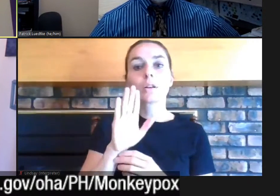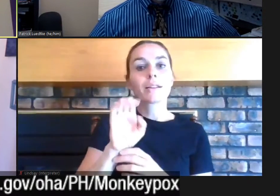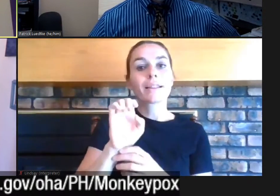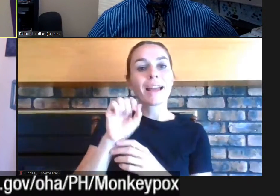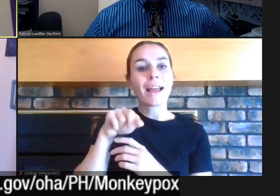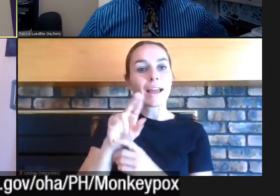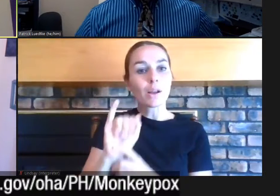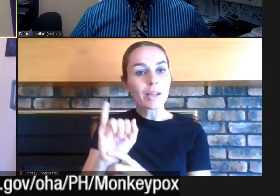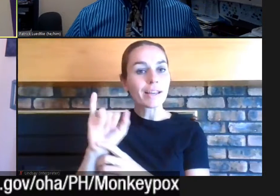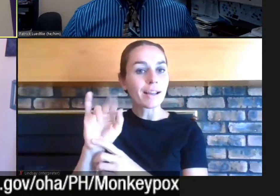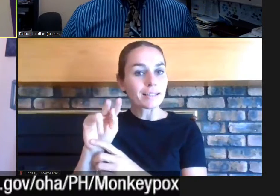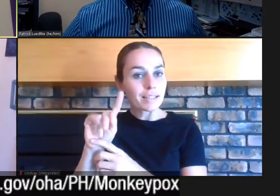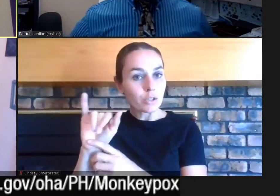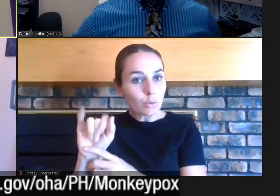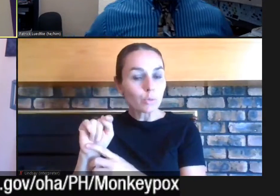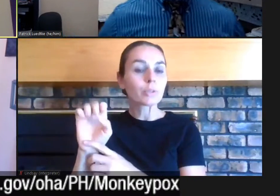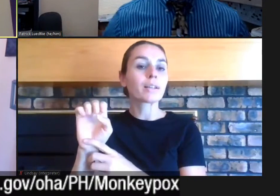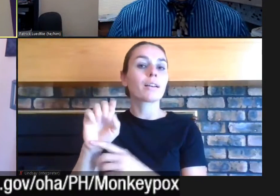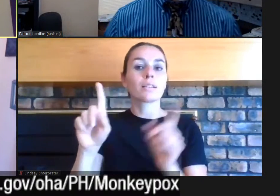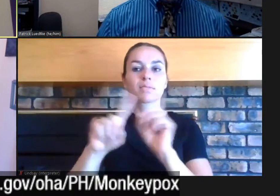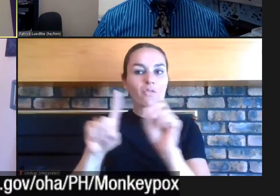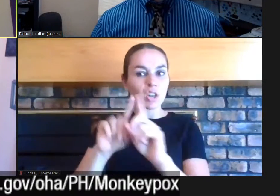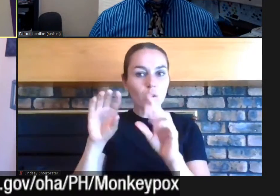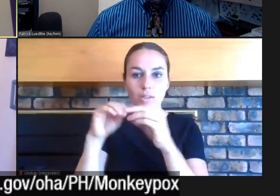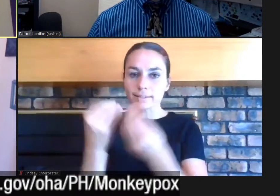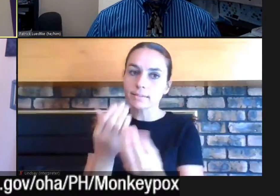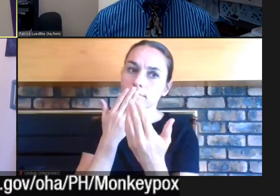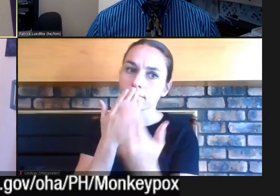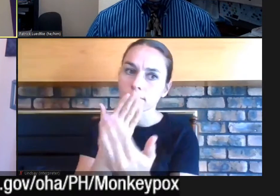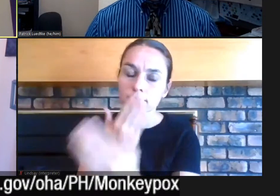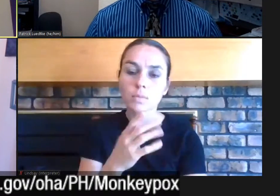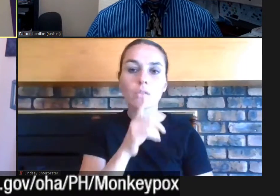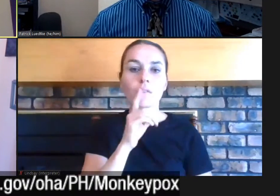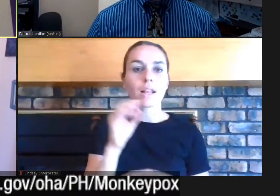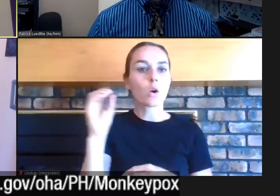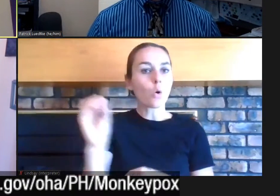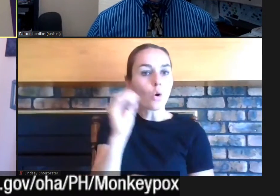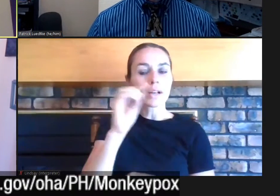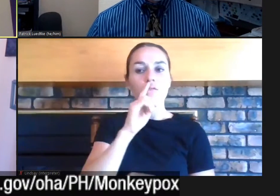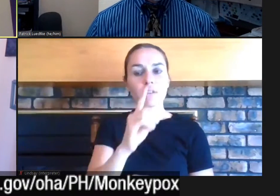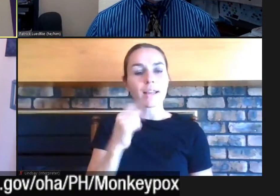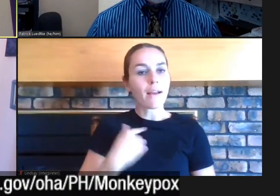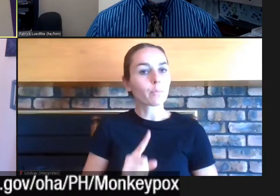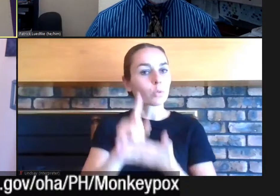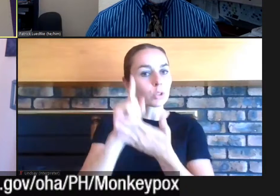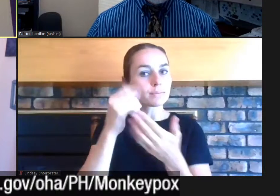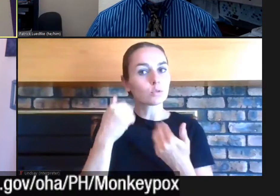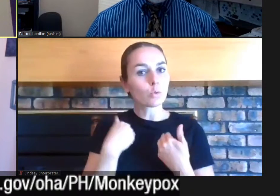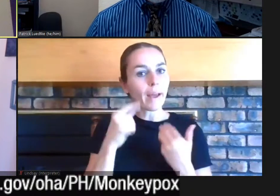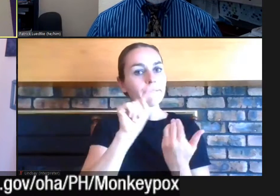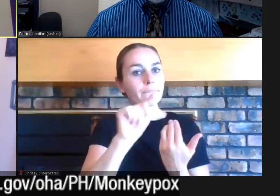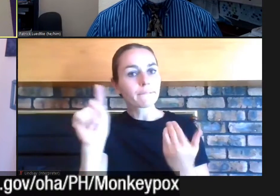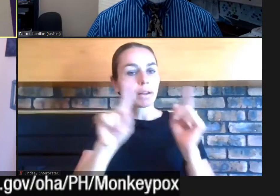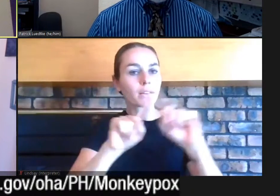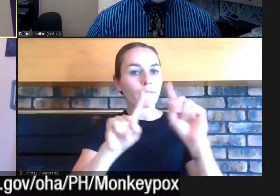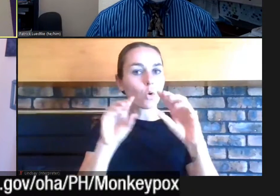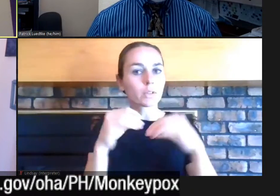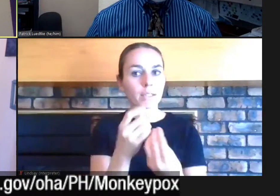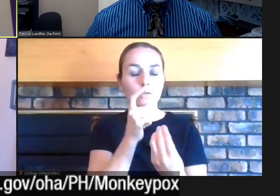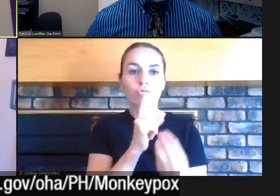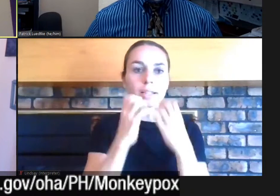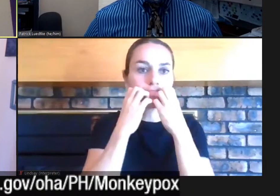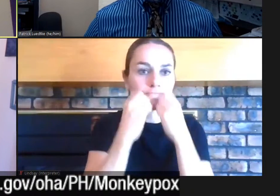community-based organizations. We're privileged here in Oregon to have organizations that have deep roots in the community and can help